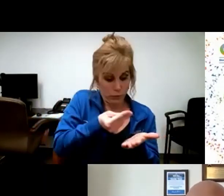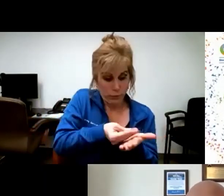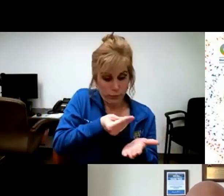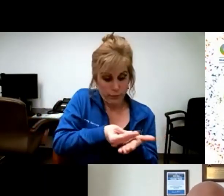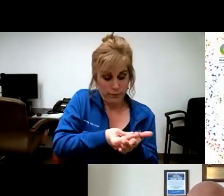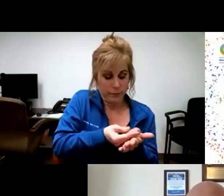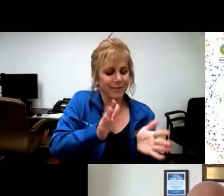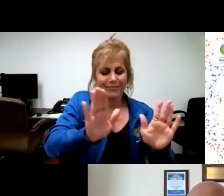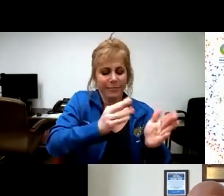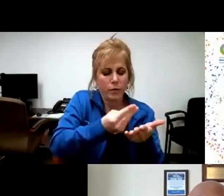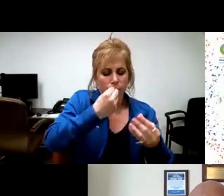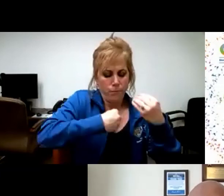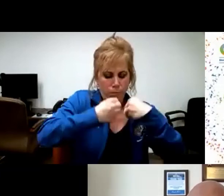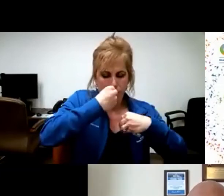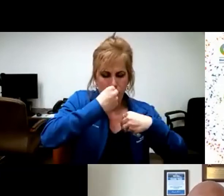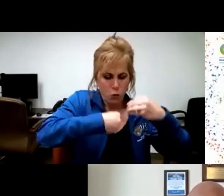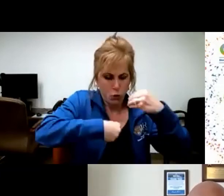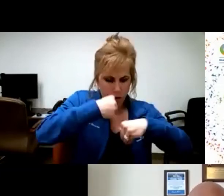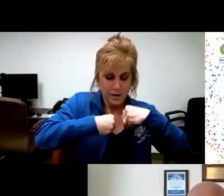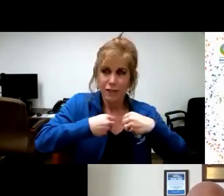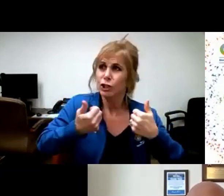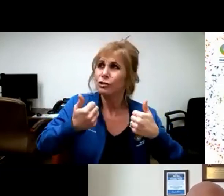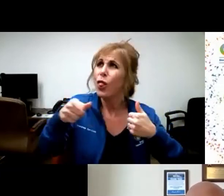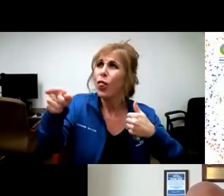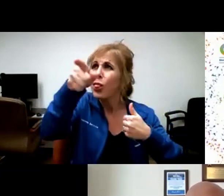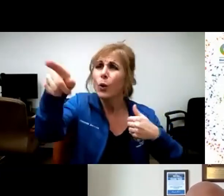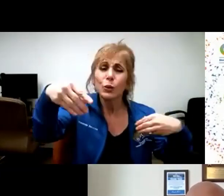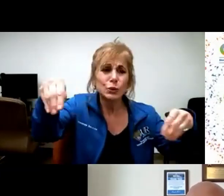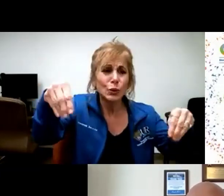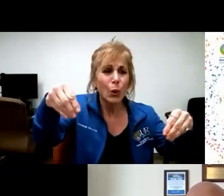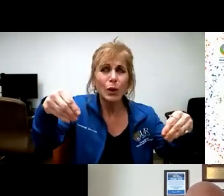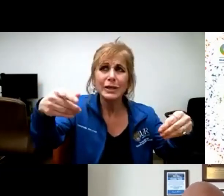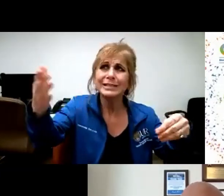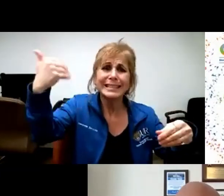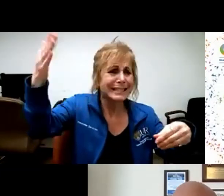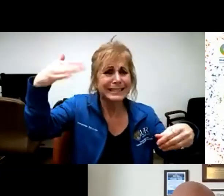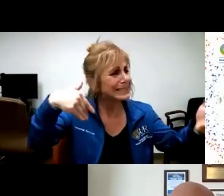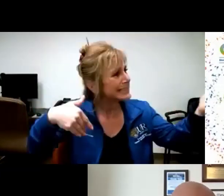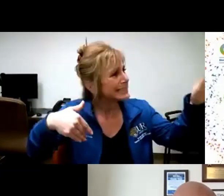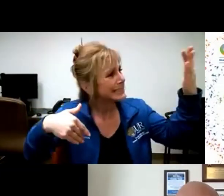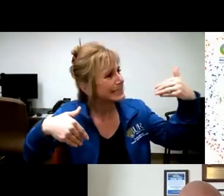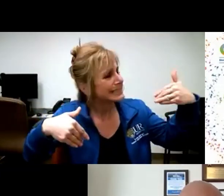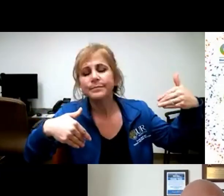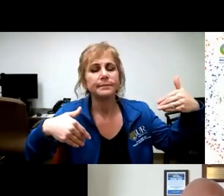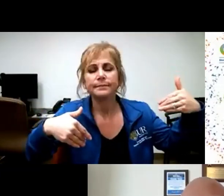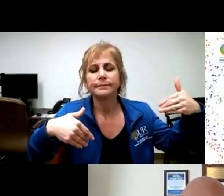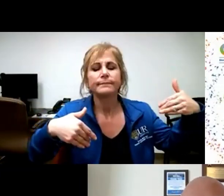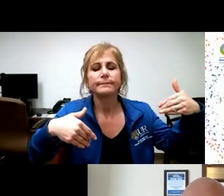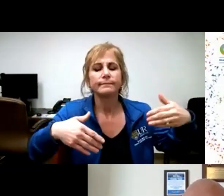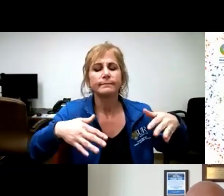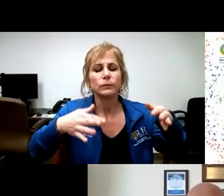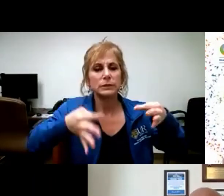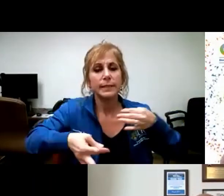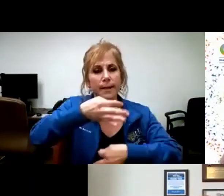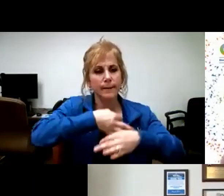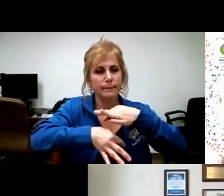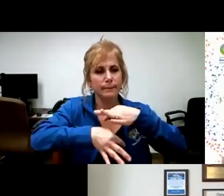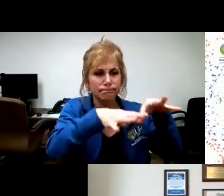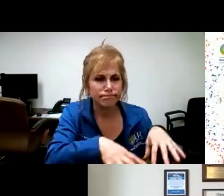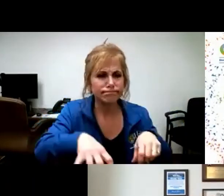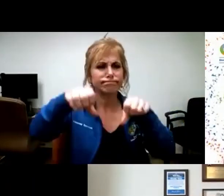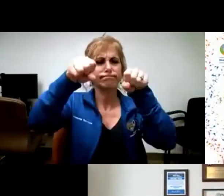those stores and chains to come back, we're trying to take control by making our own access available. Hope that answers the